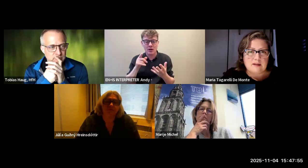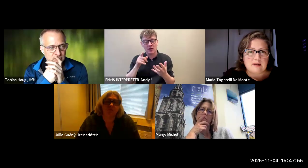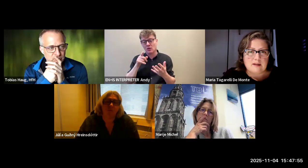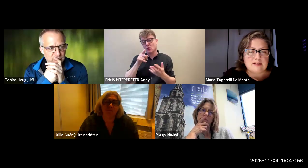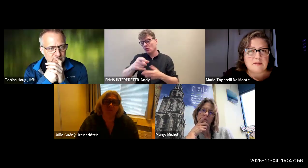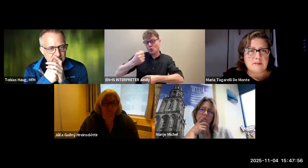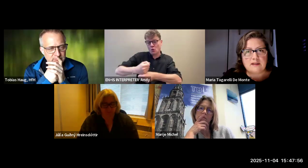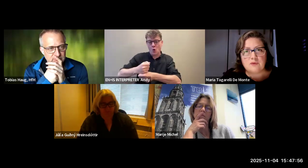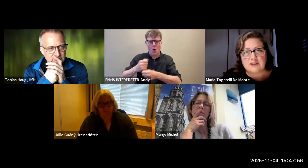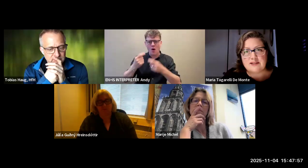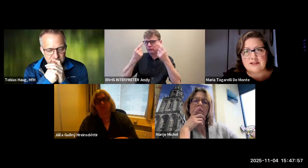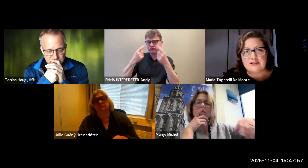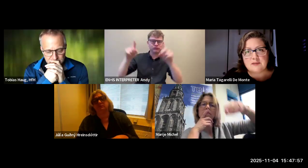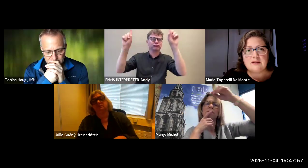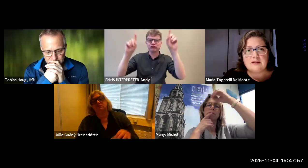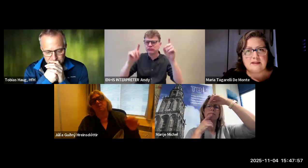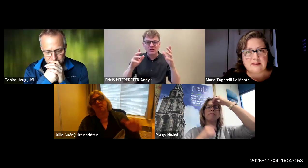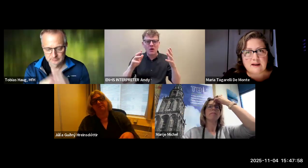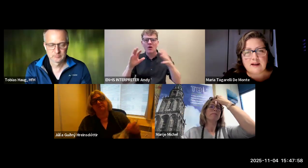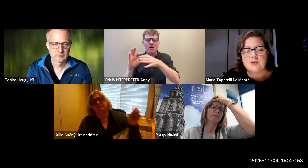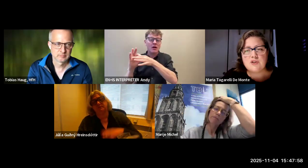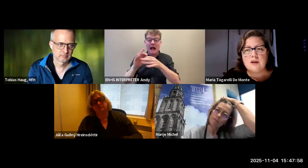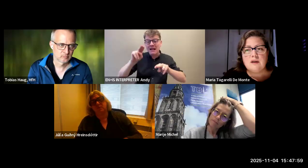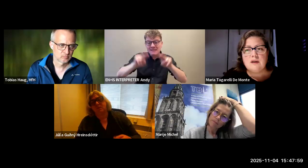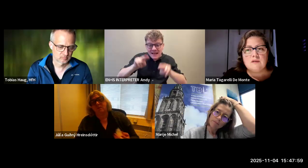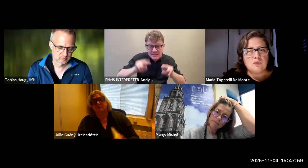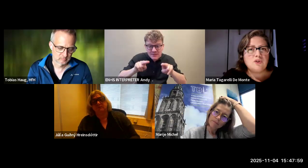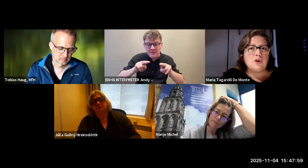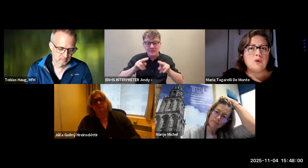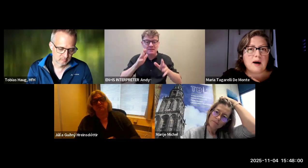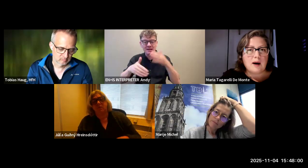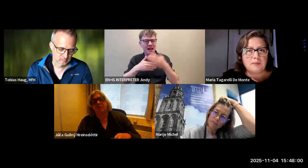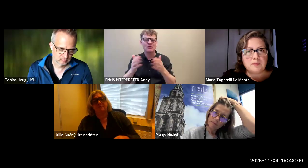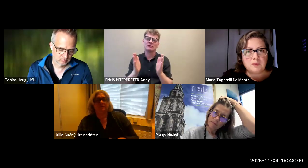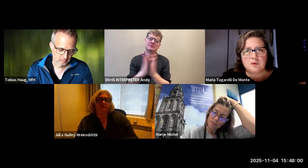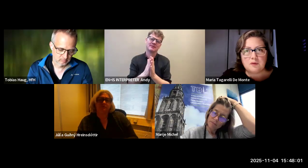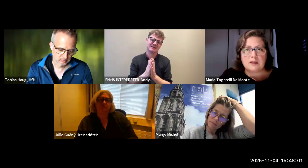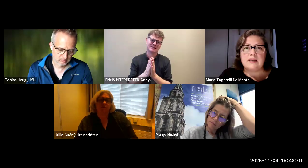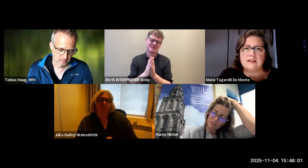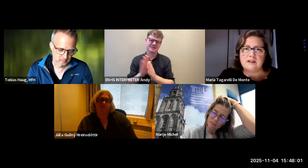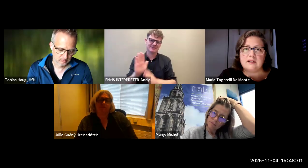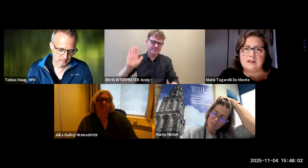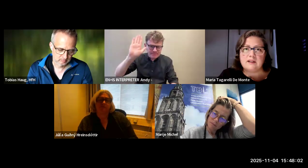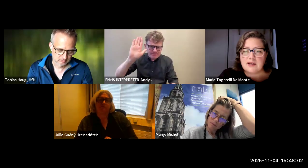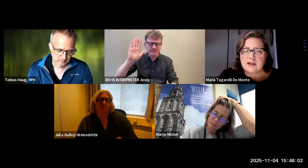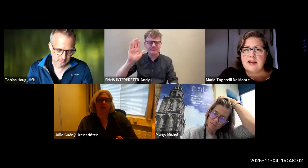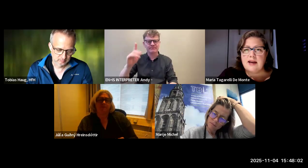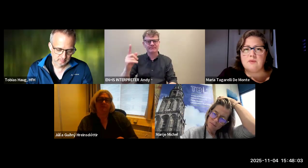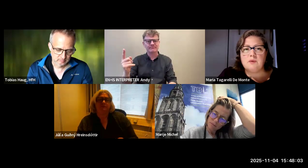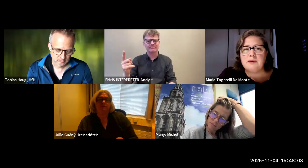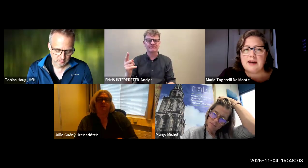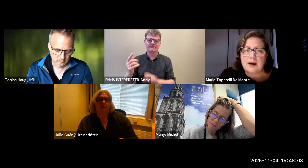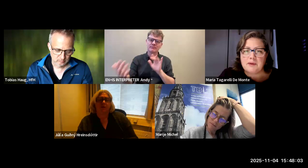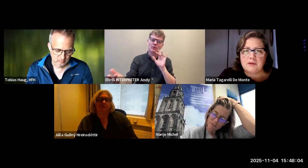and it's somehow related to assessment and sign language, do show up, do get in touch with